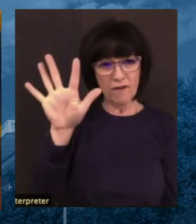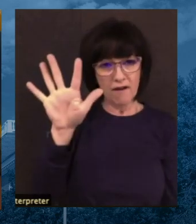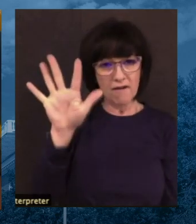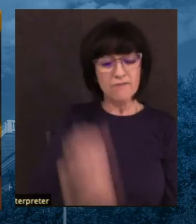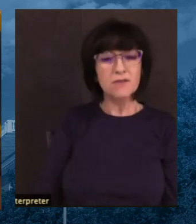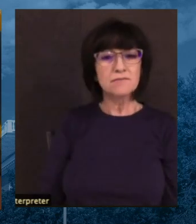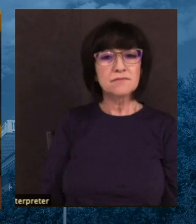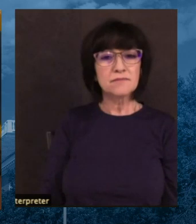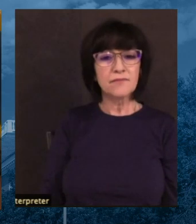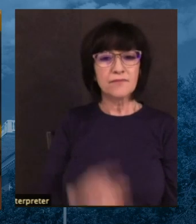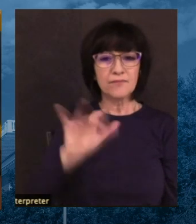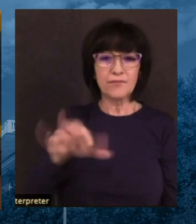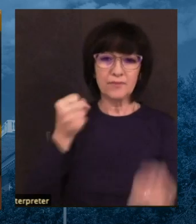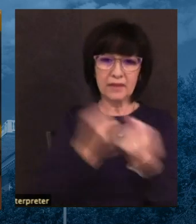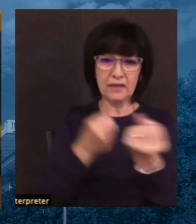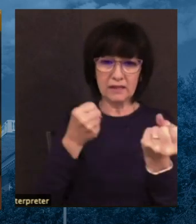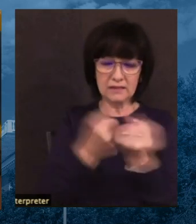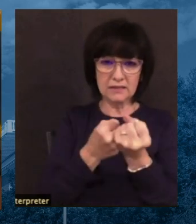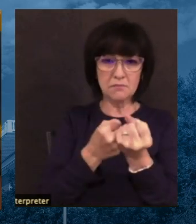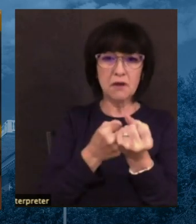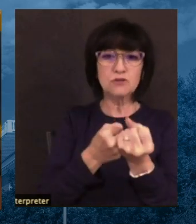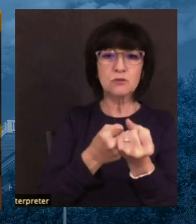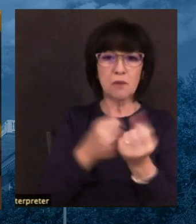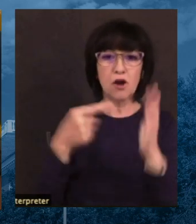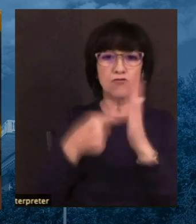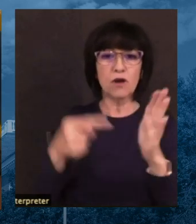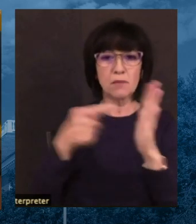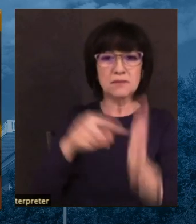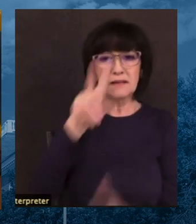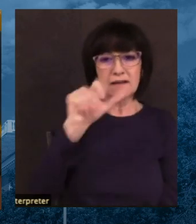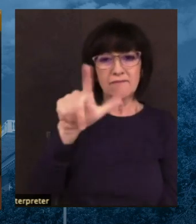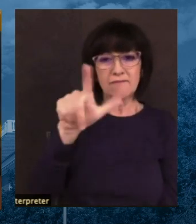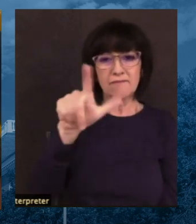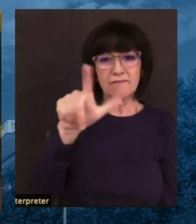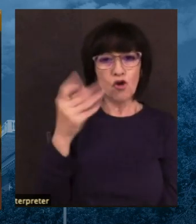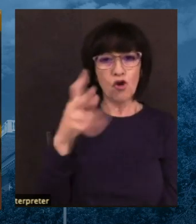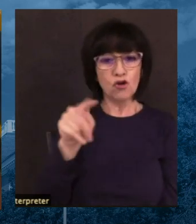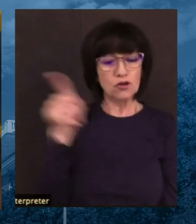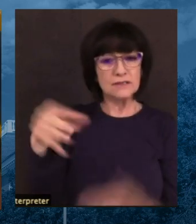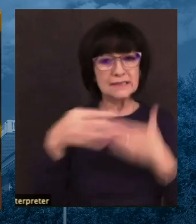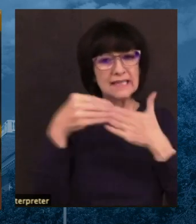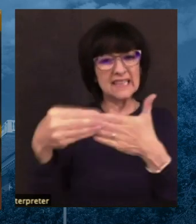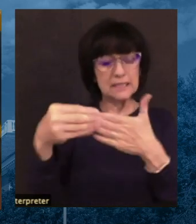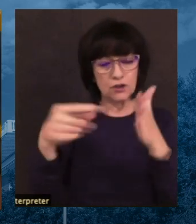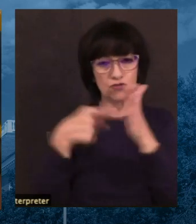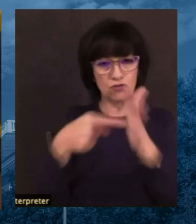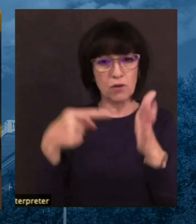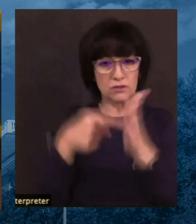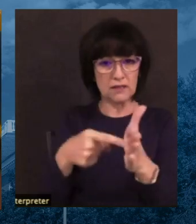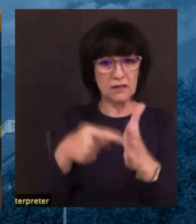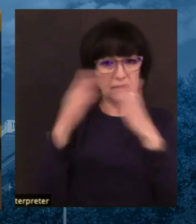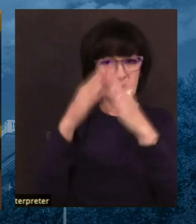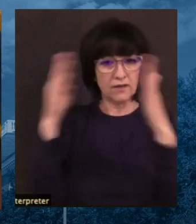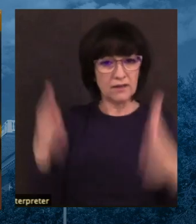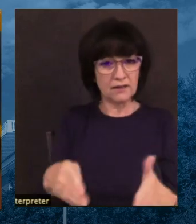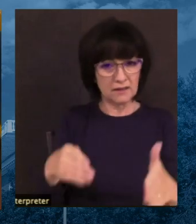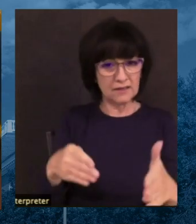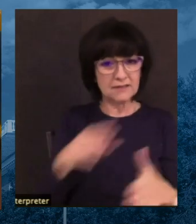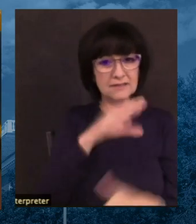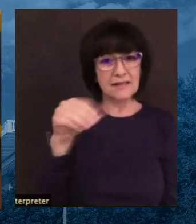by Representative Longhurst, the lead sponsor in the House, and Senator McBride in the